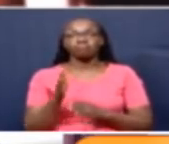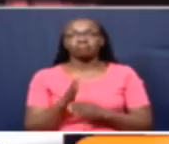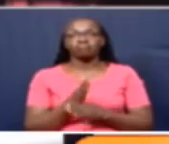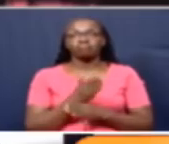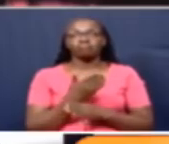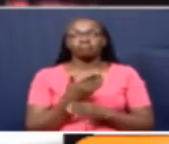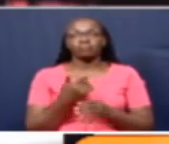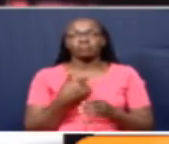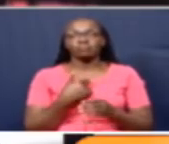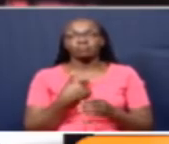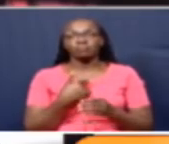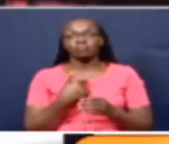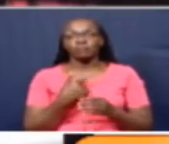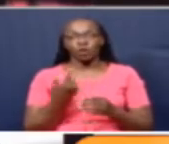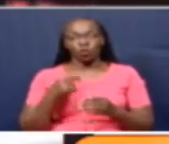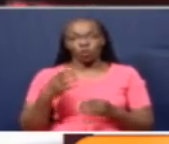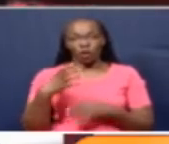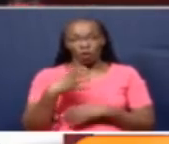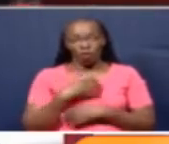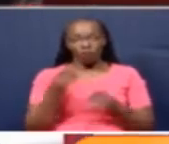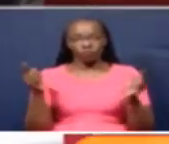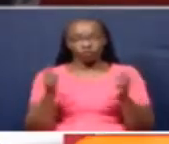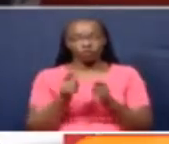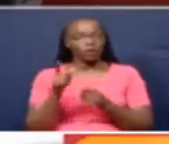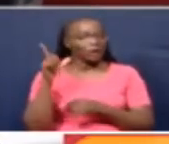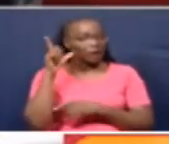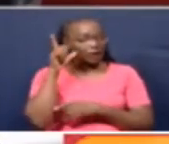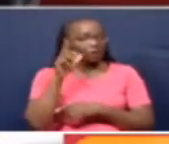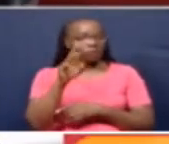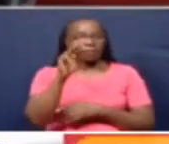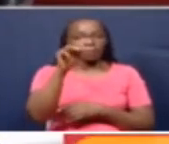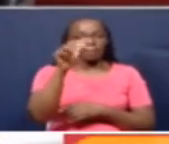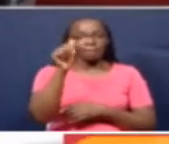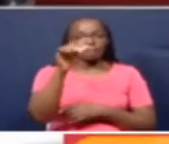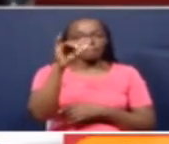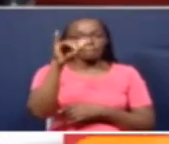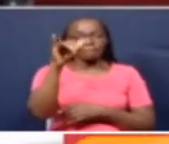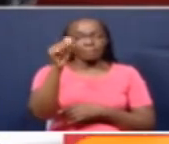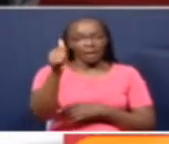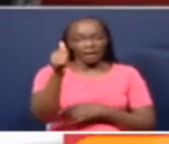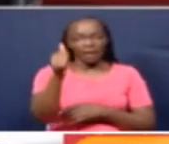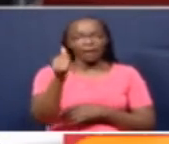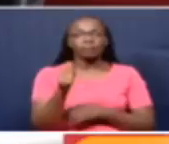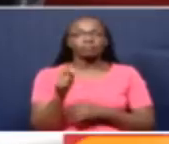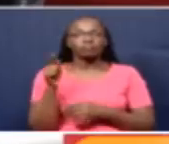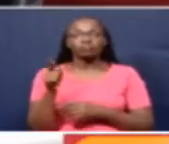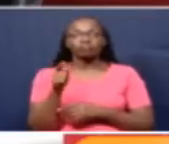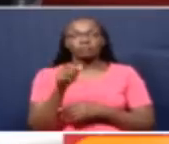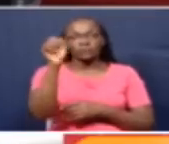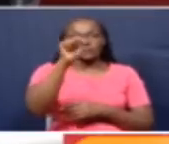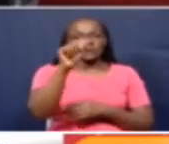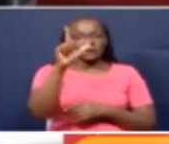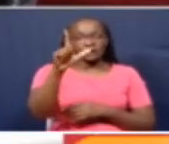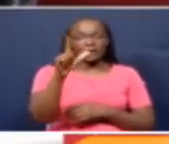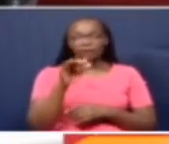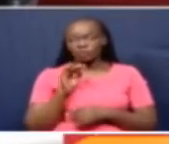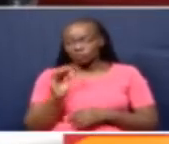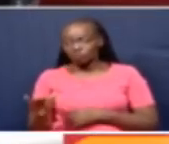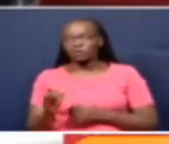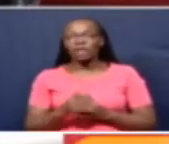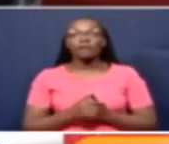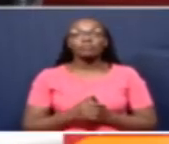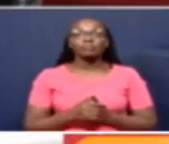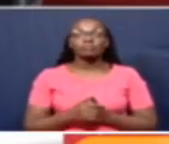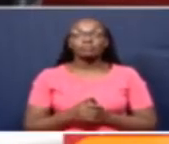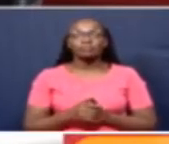Oh, we're going to take a commercial break. Listen to Maya von Lecco. She's a genius. Sal Davis's daughter. My daughter. This is